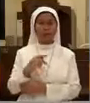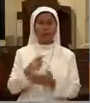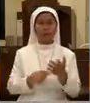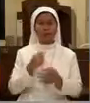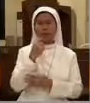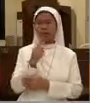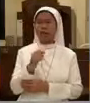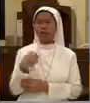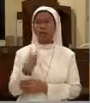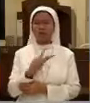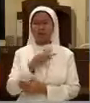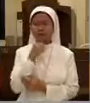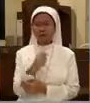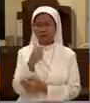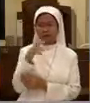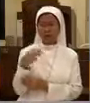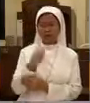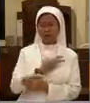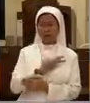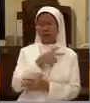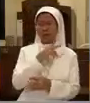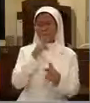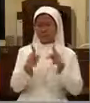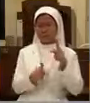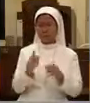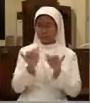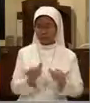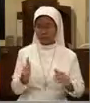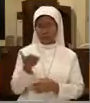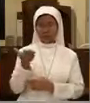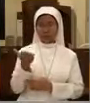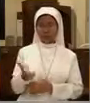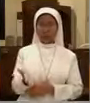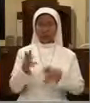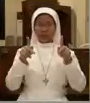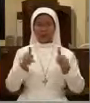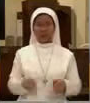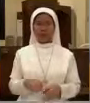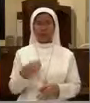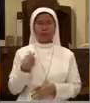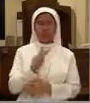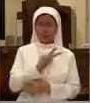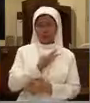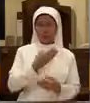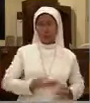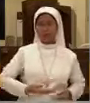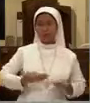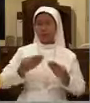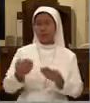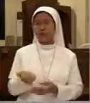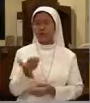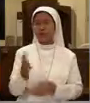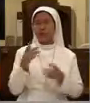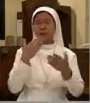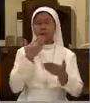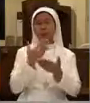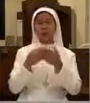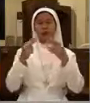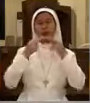are only men, human like you. We are bringing you the good